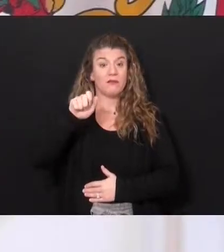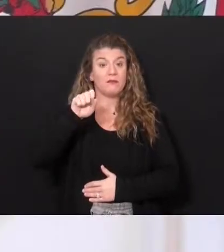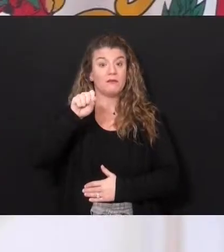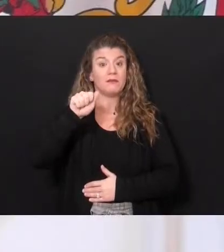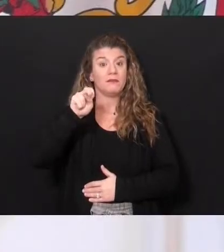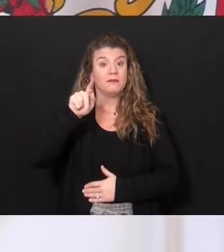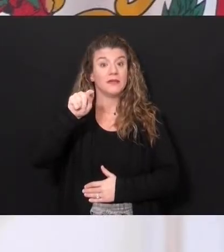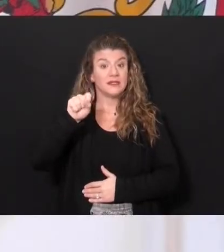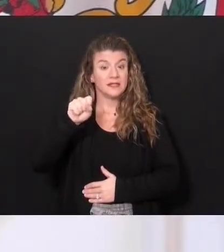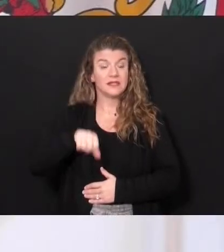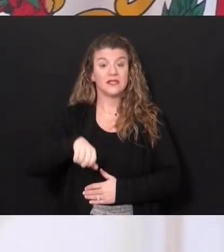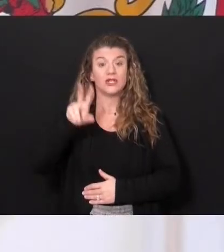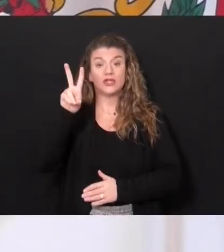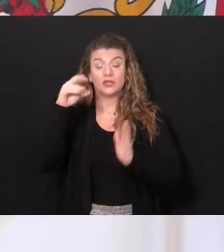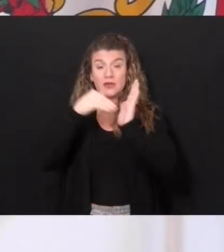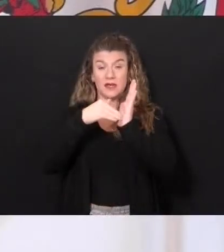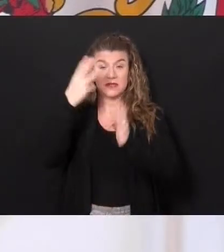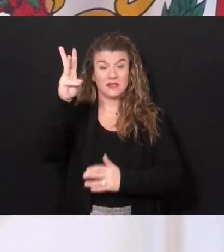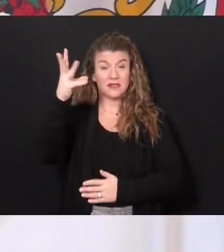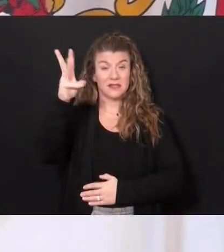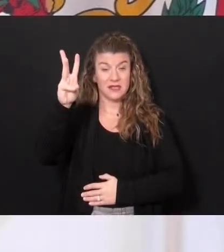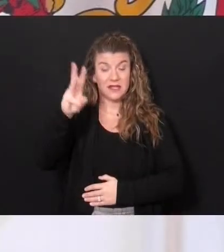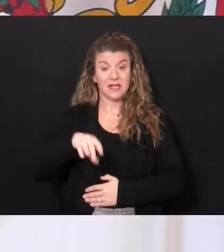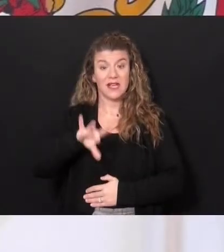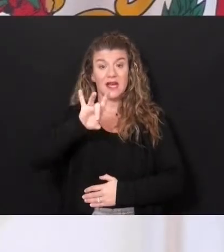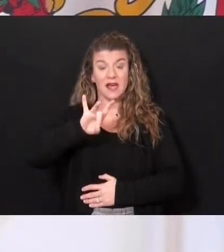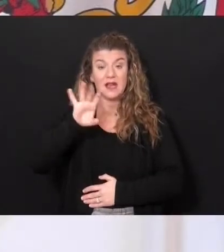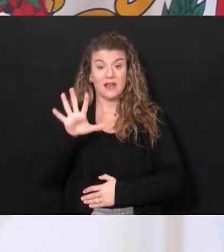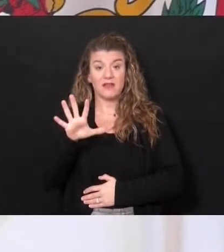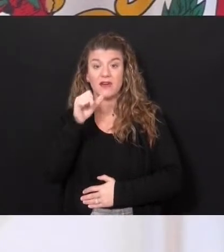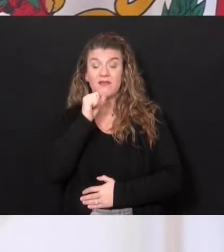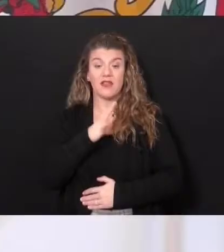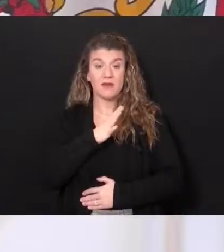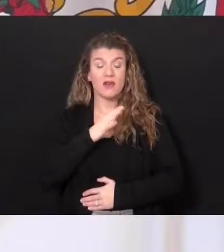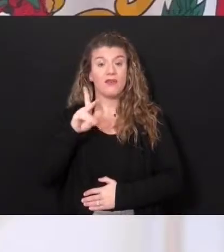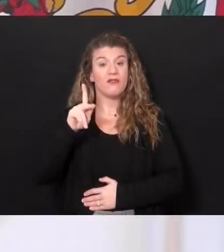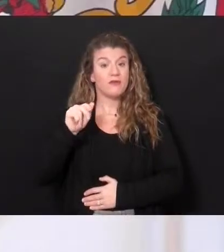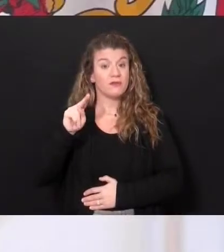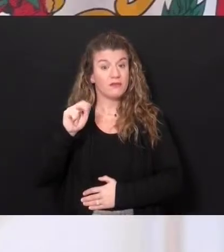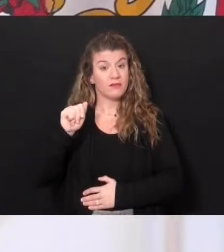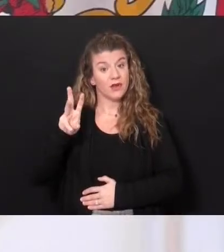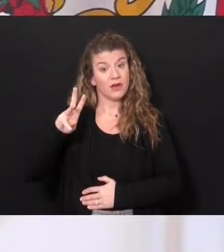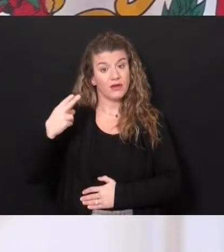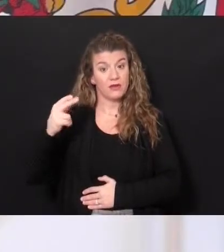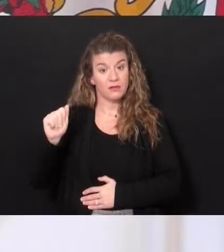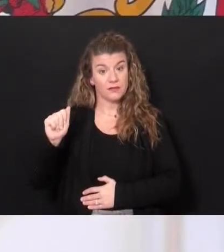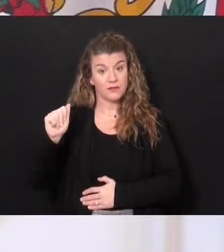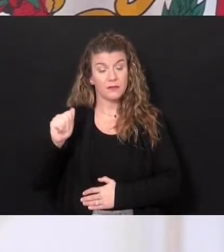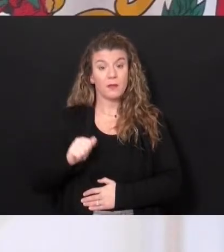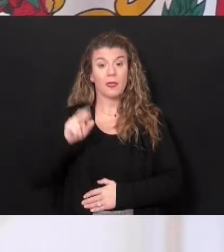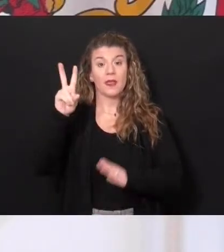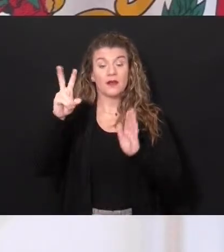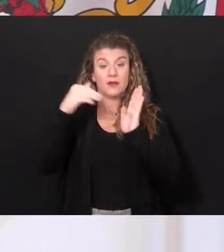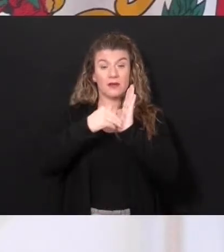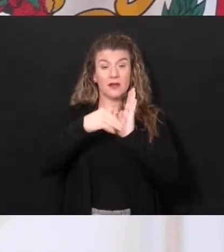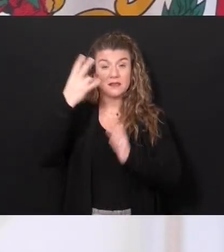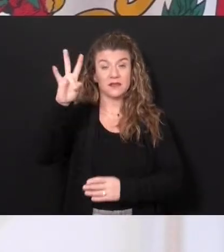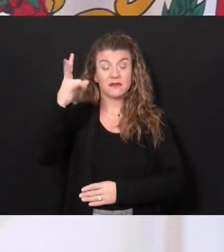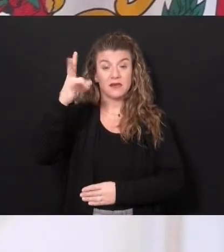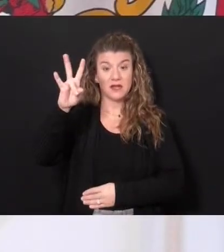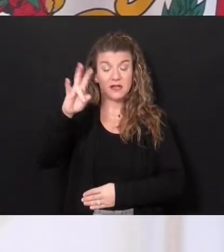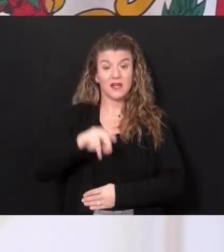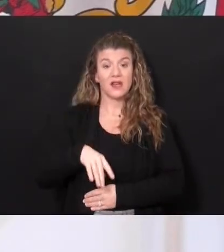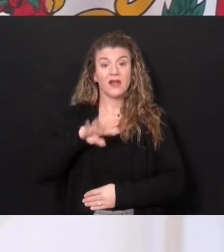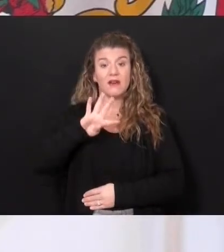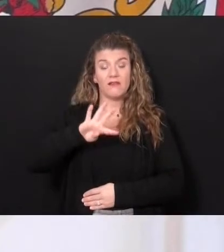County. The 2016 death, an 85-year-old female from Kanawha County. The 2017 death,